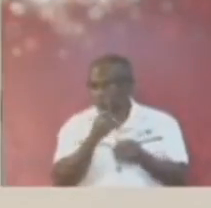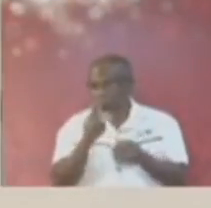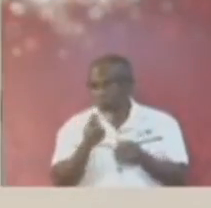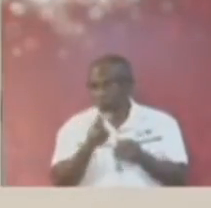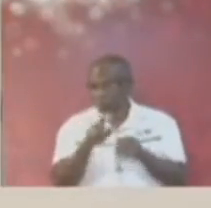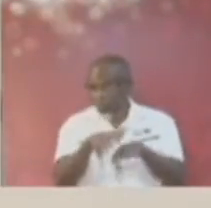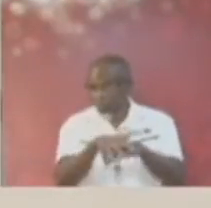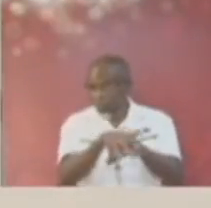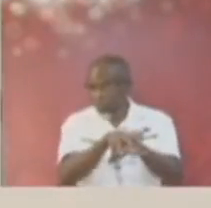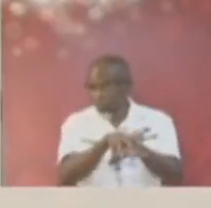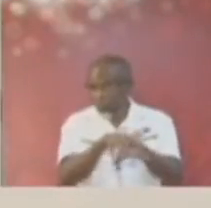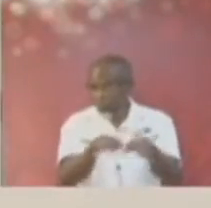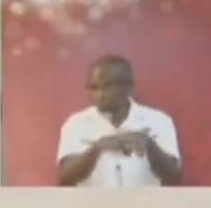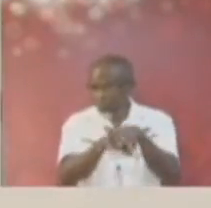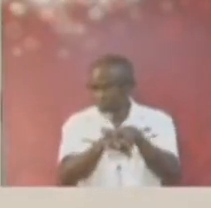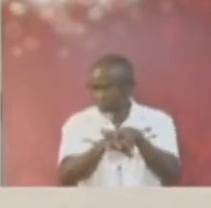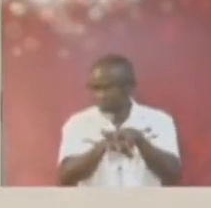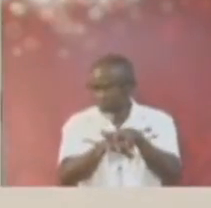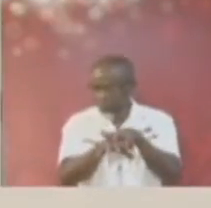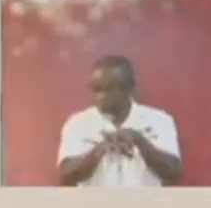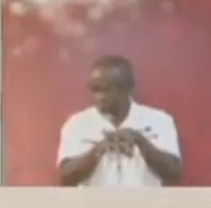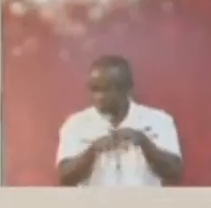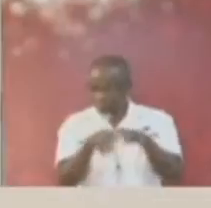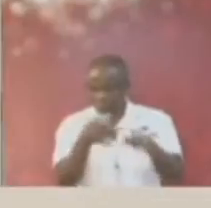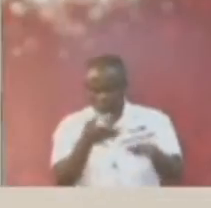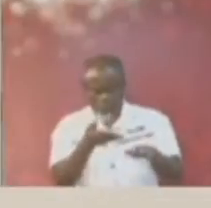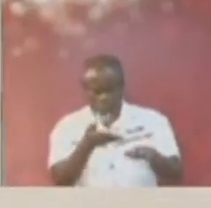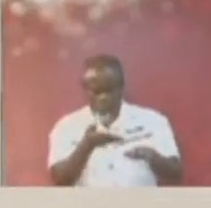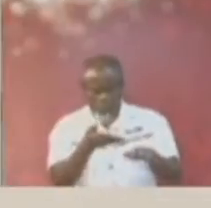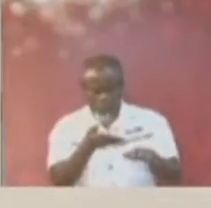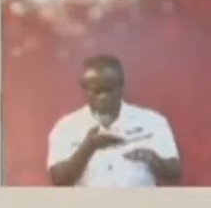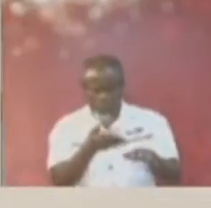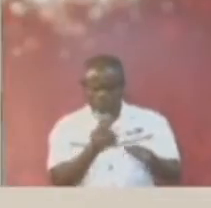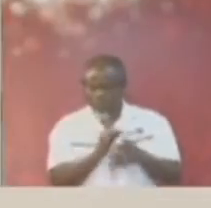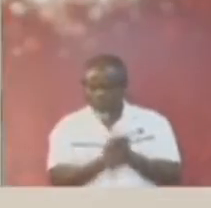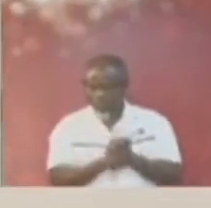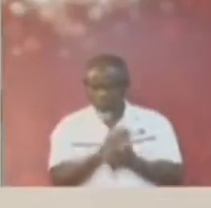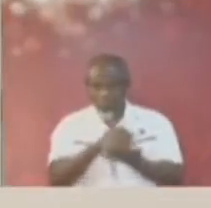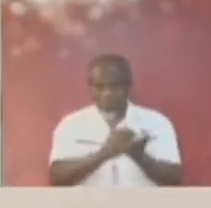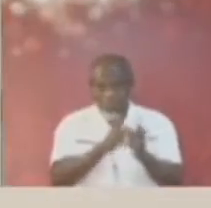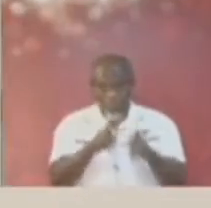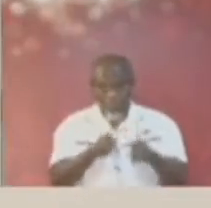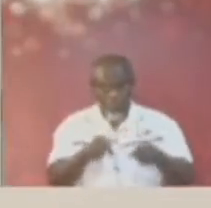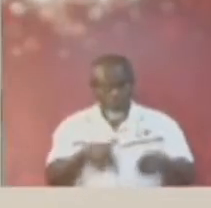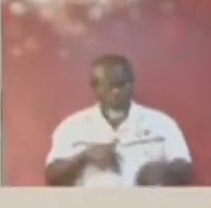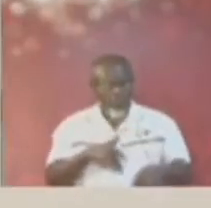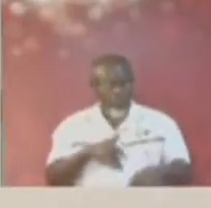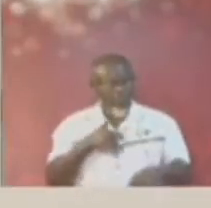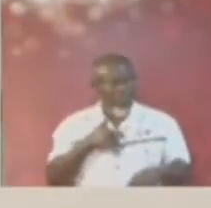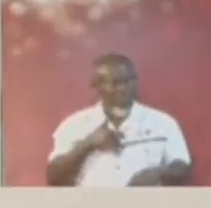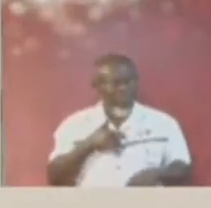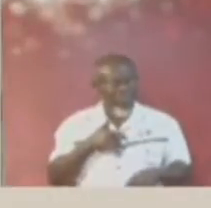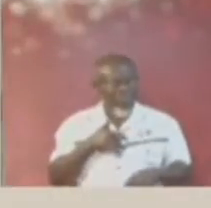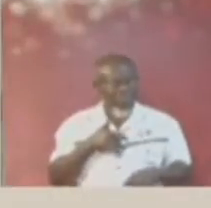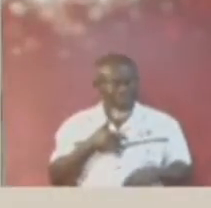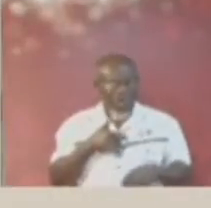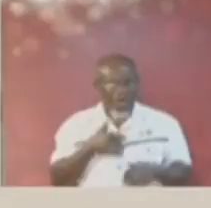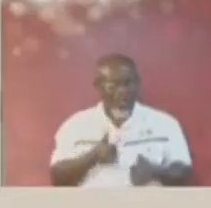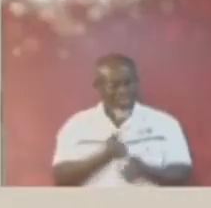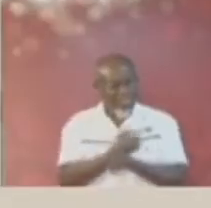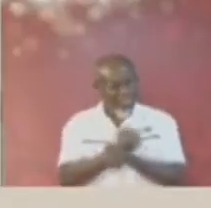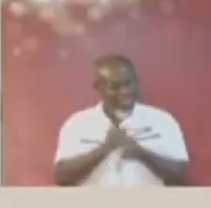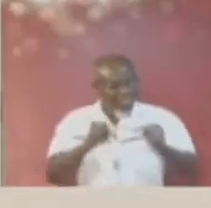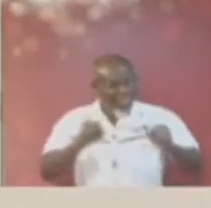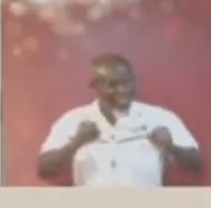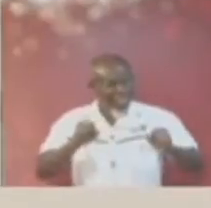wearing, the way it's currently practiced, tends to promote a feeling of false security. Now, having